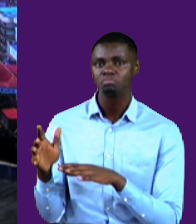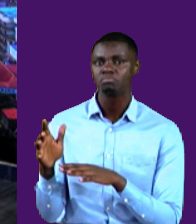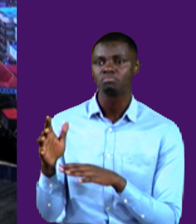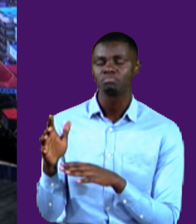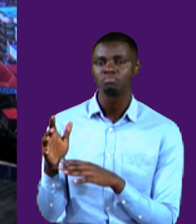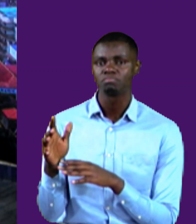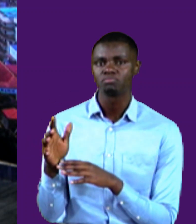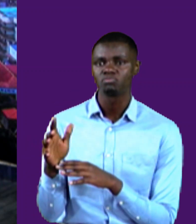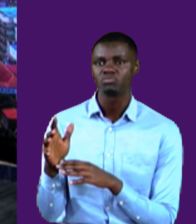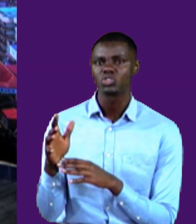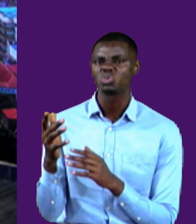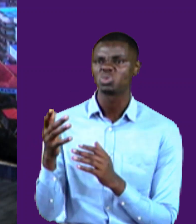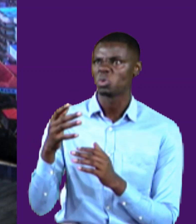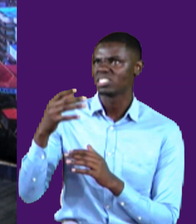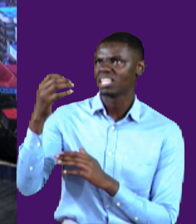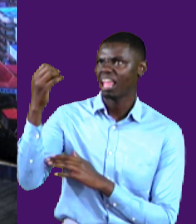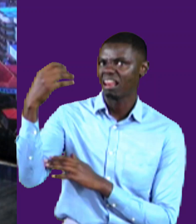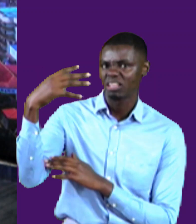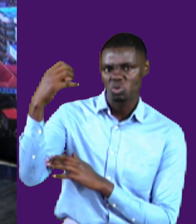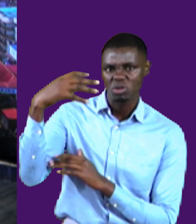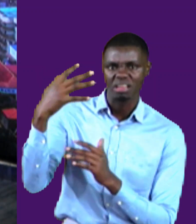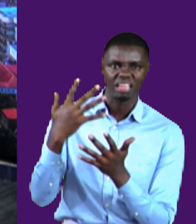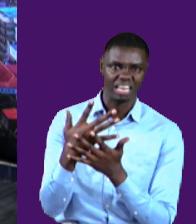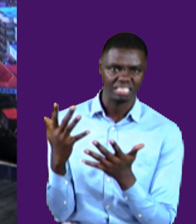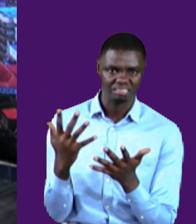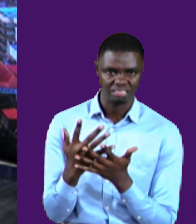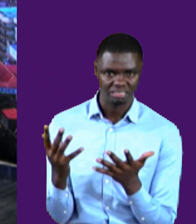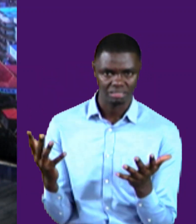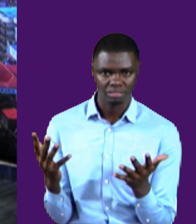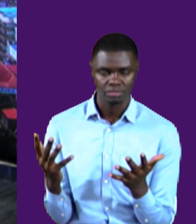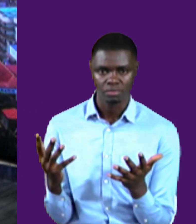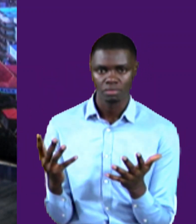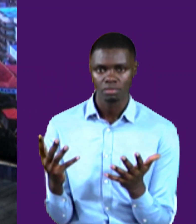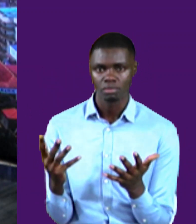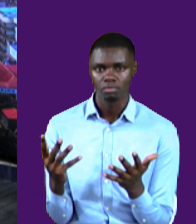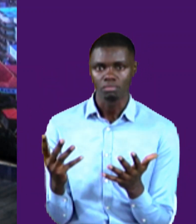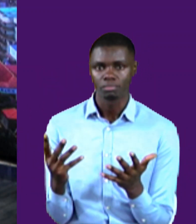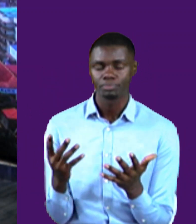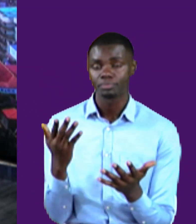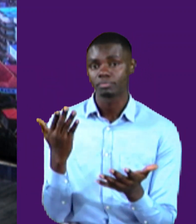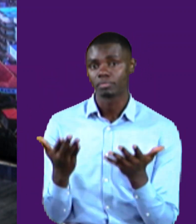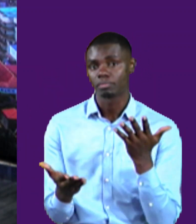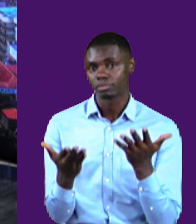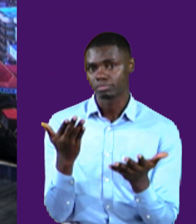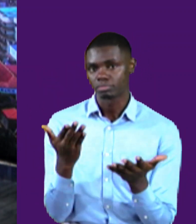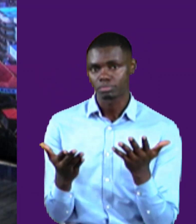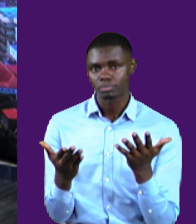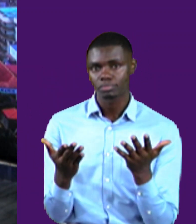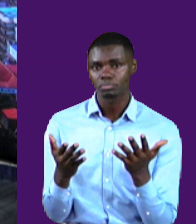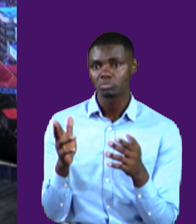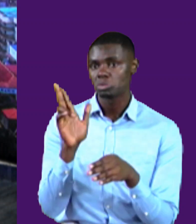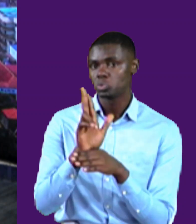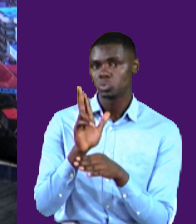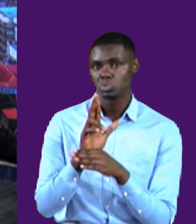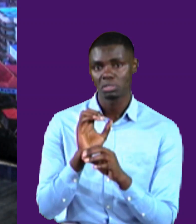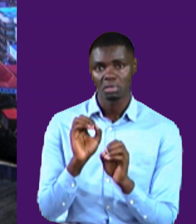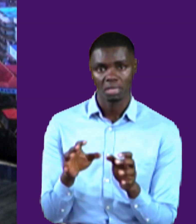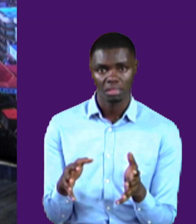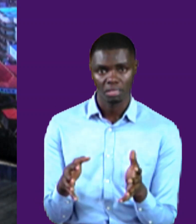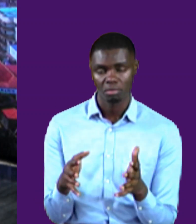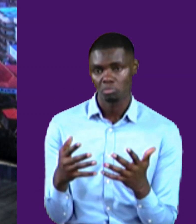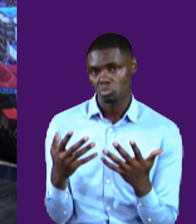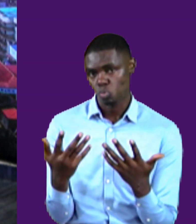those electronic devices that maybe you are not using,